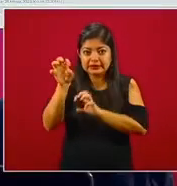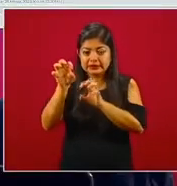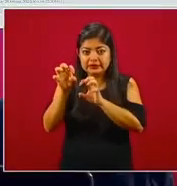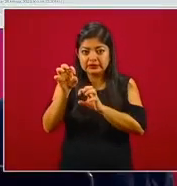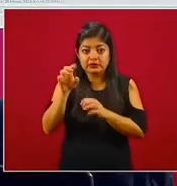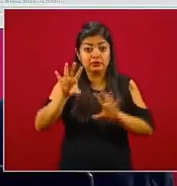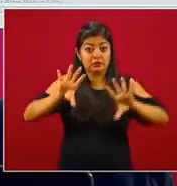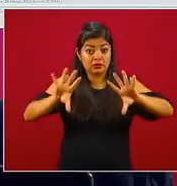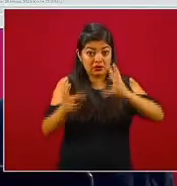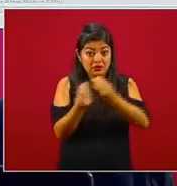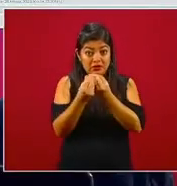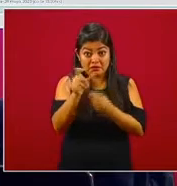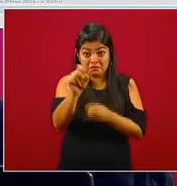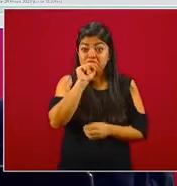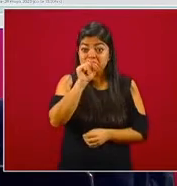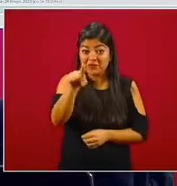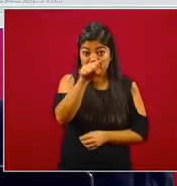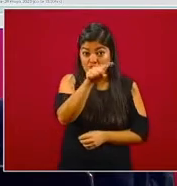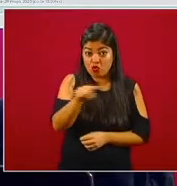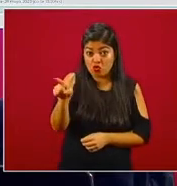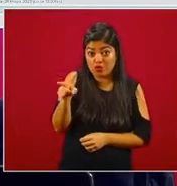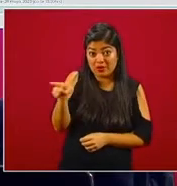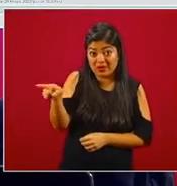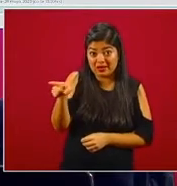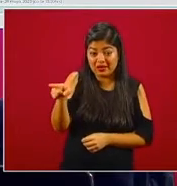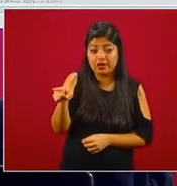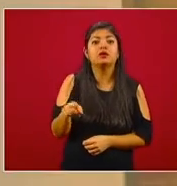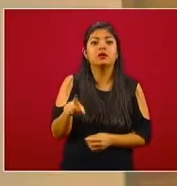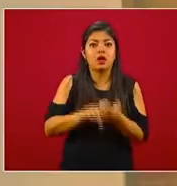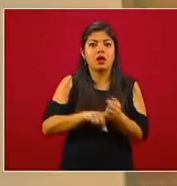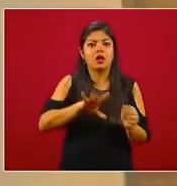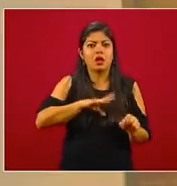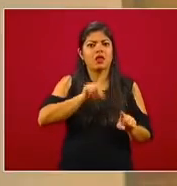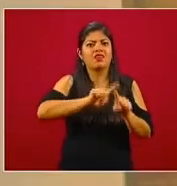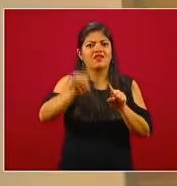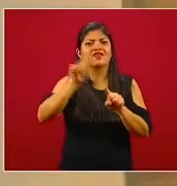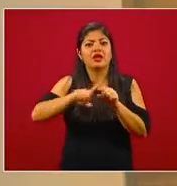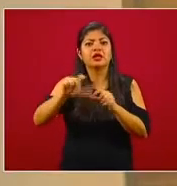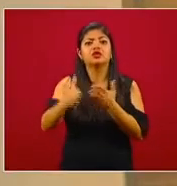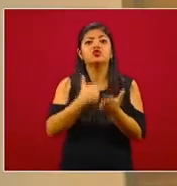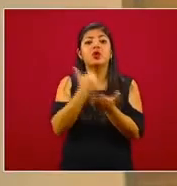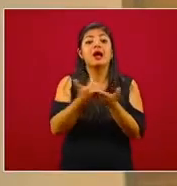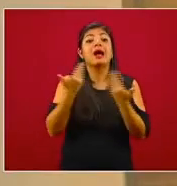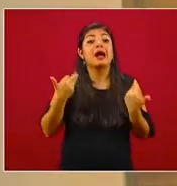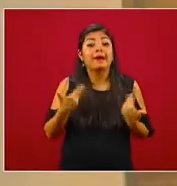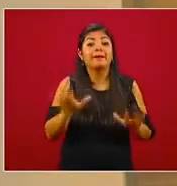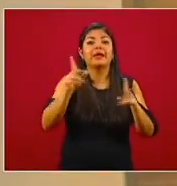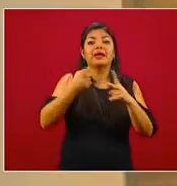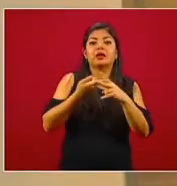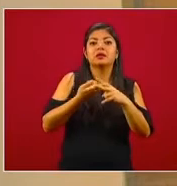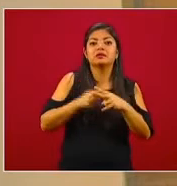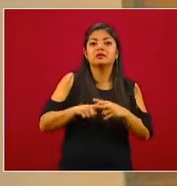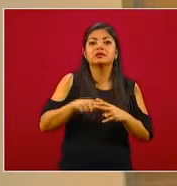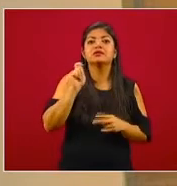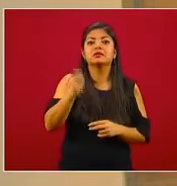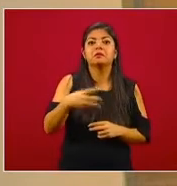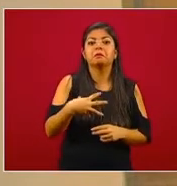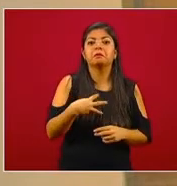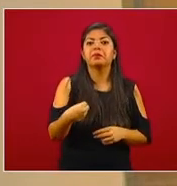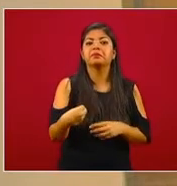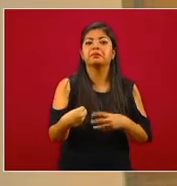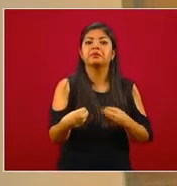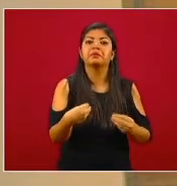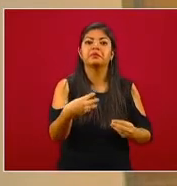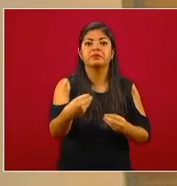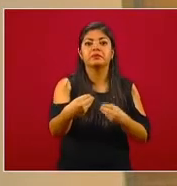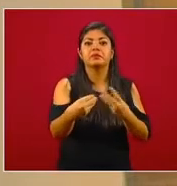run. se suman en esta And when curva, we do en la medida gather en que tenemos all the todavía varias all the ciudades que pandemics apenas están focalized in different empezando states, su periodo de we still get to transmisión see that y there se